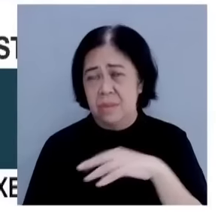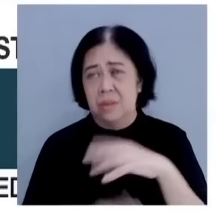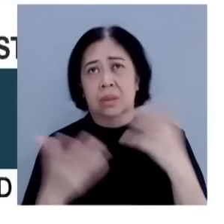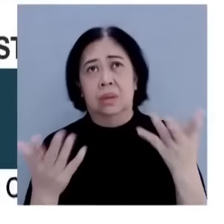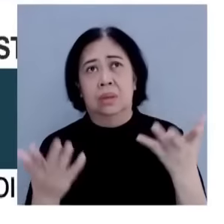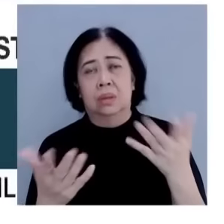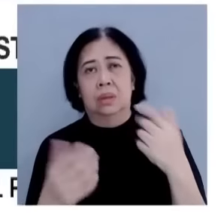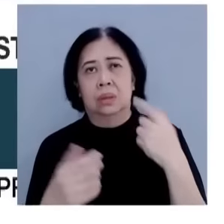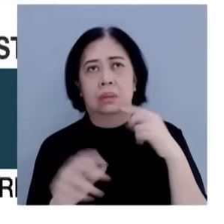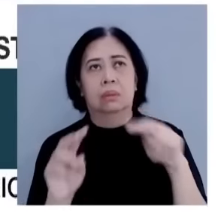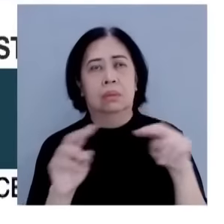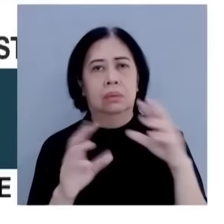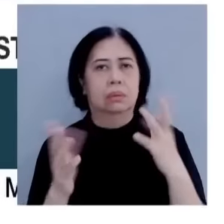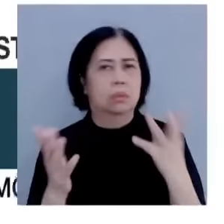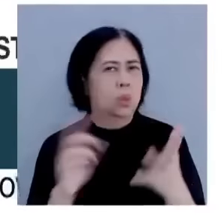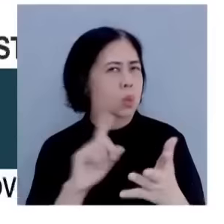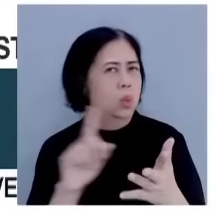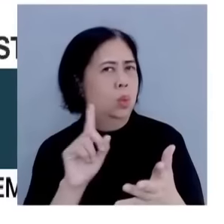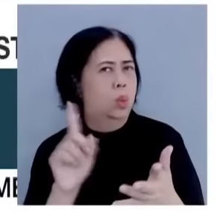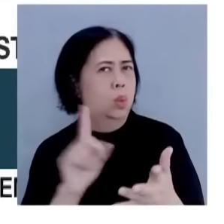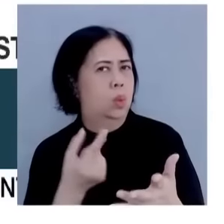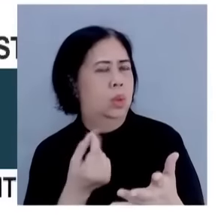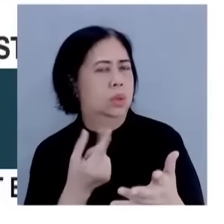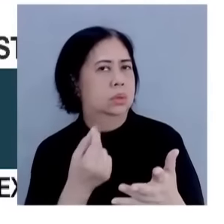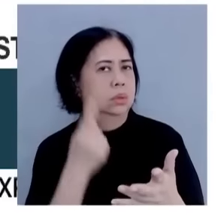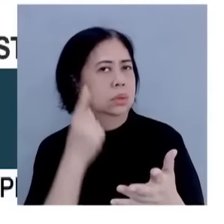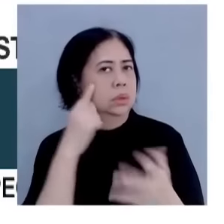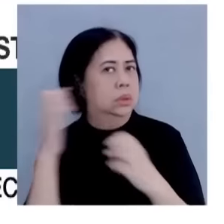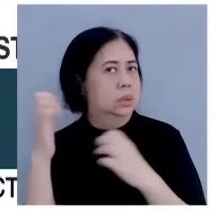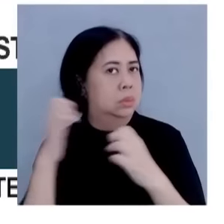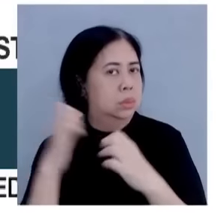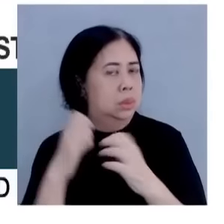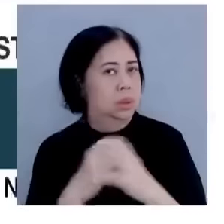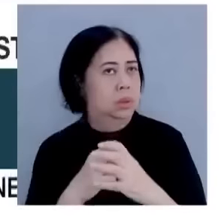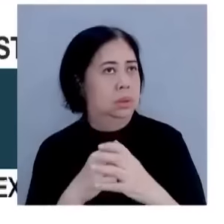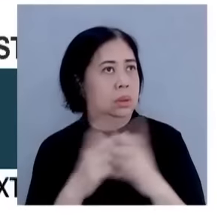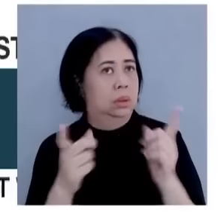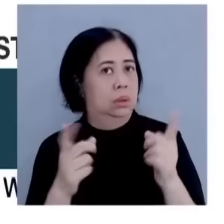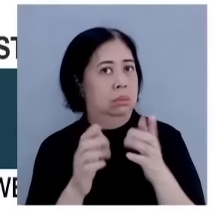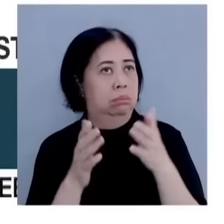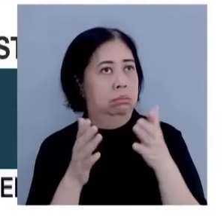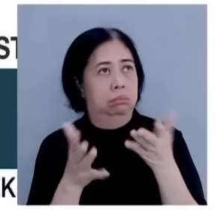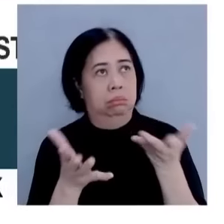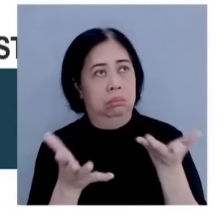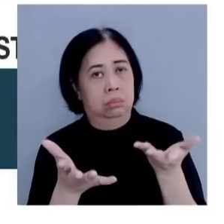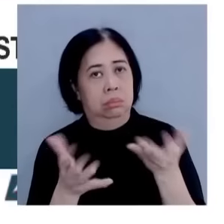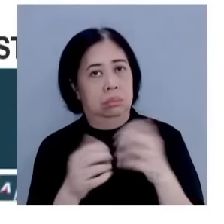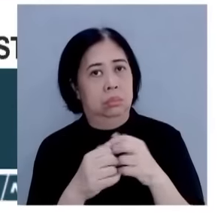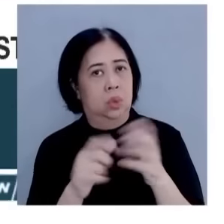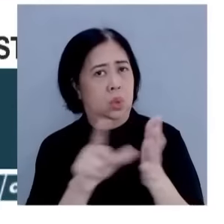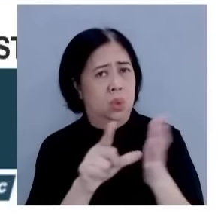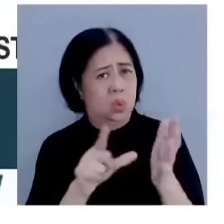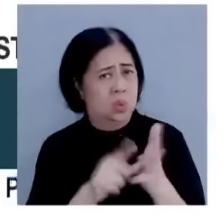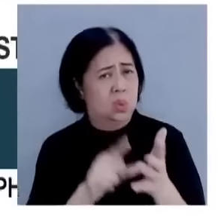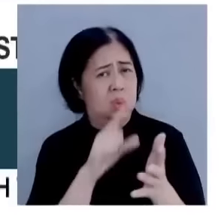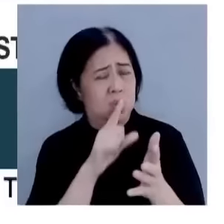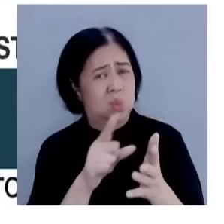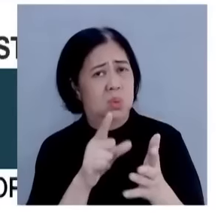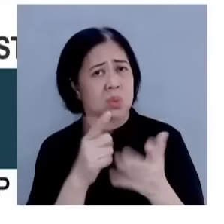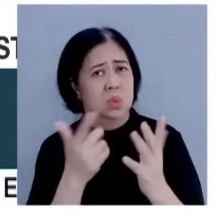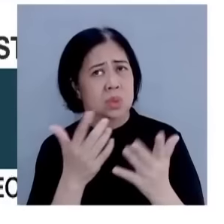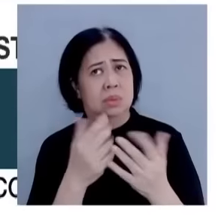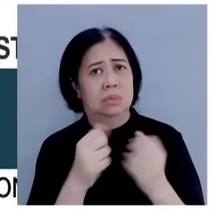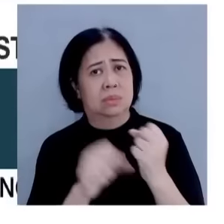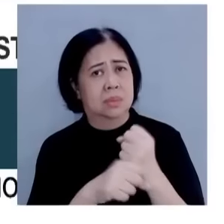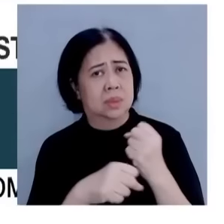that we're seeing. Ano ba ang dapat nating asahan? Should it go by way of, you know, laws really